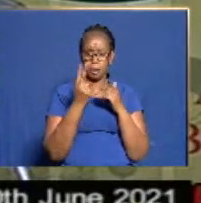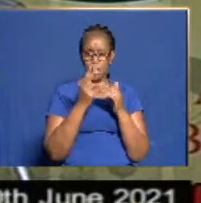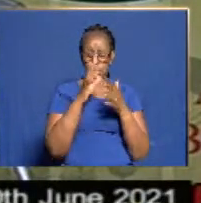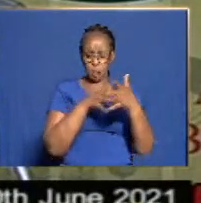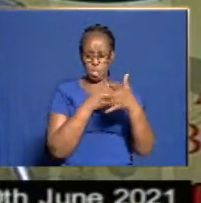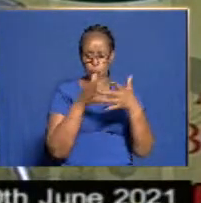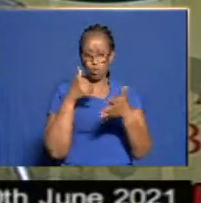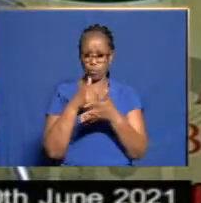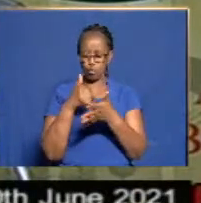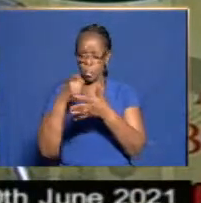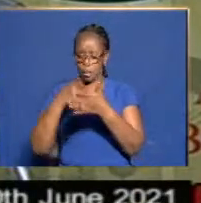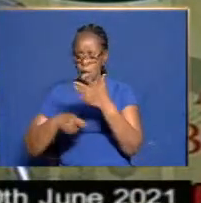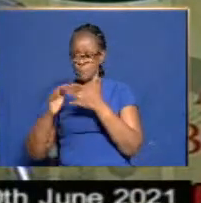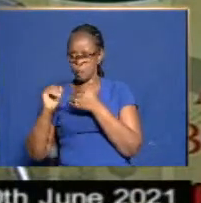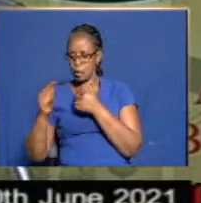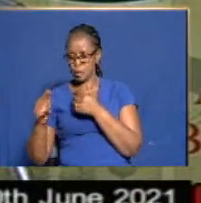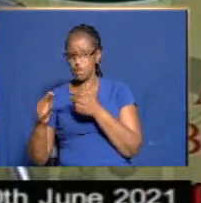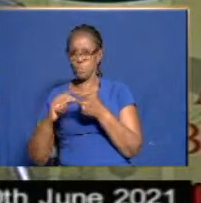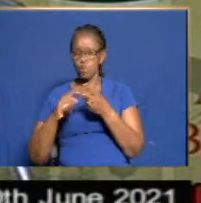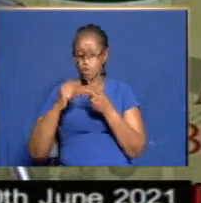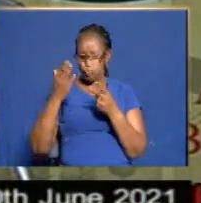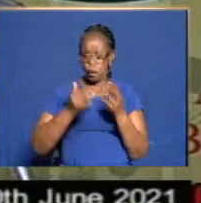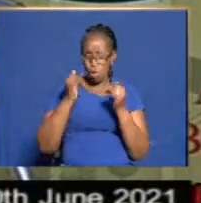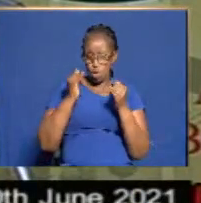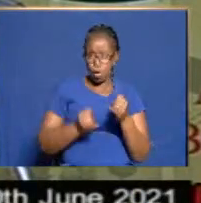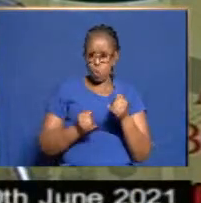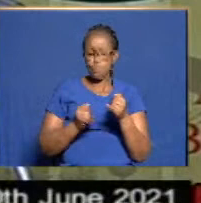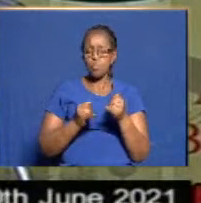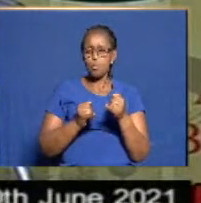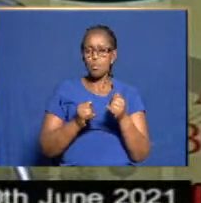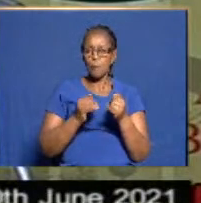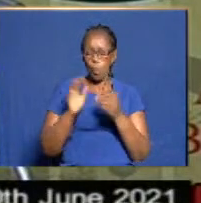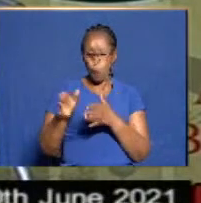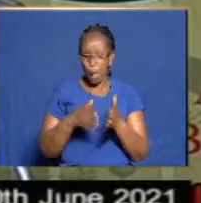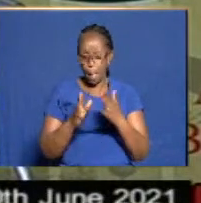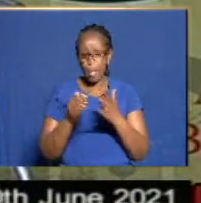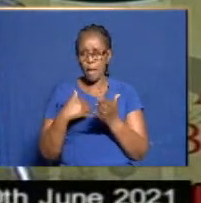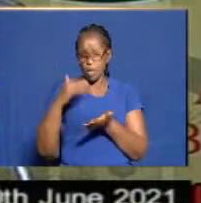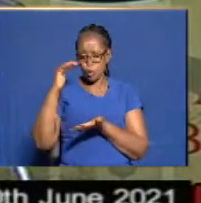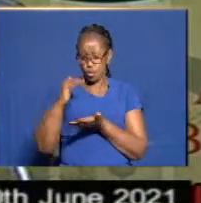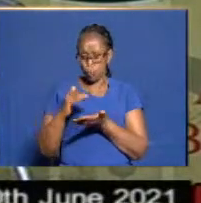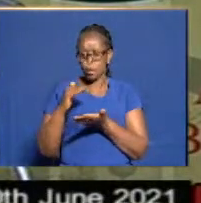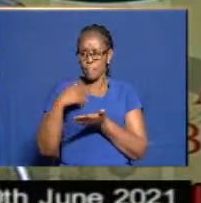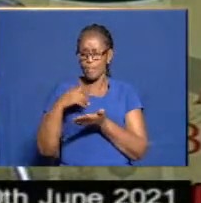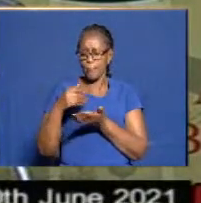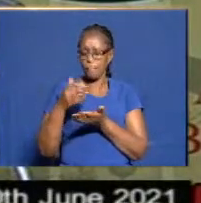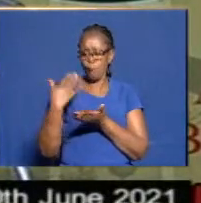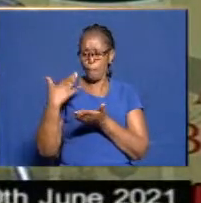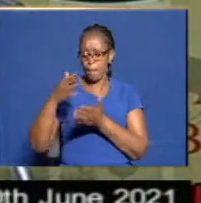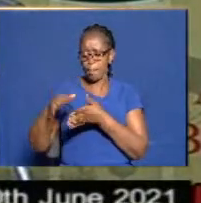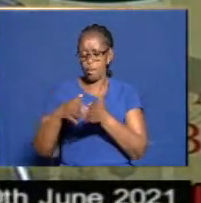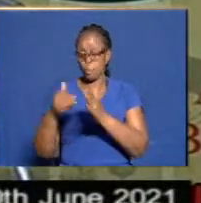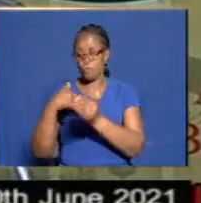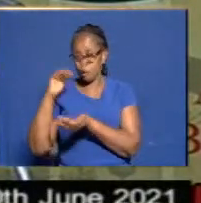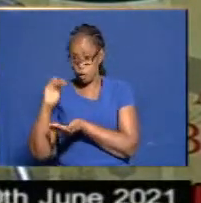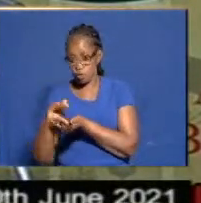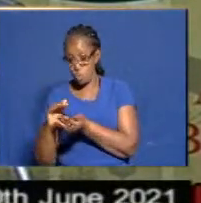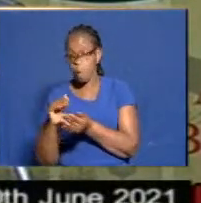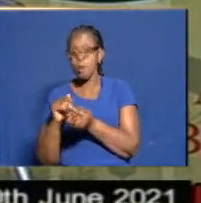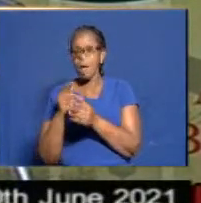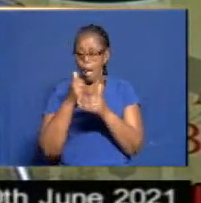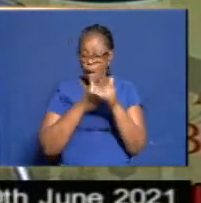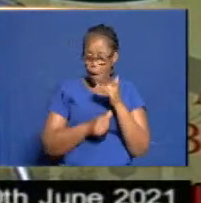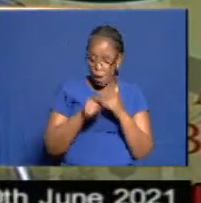Act to introduce a new regime and retain the reducing balance method of deduction. However, under this